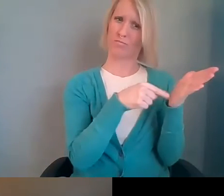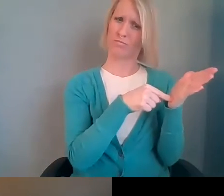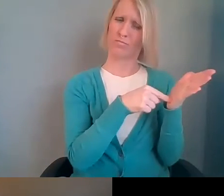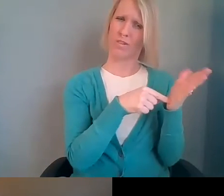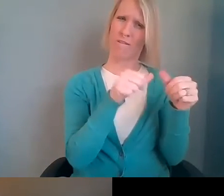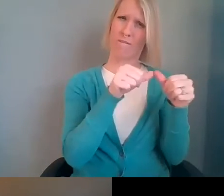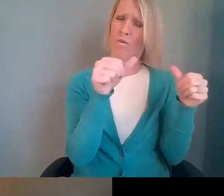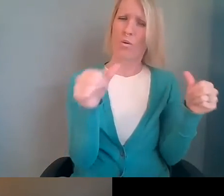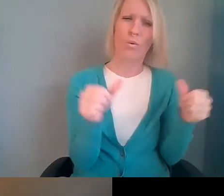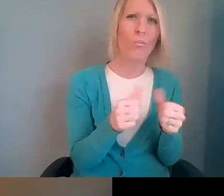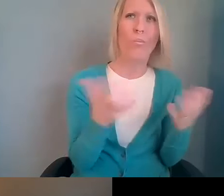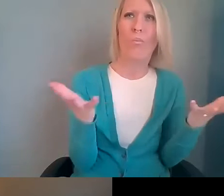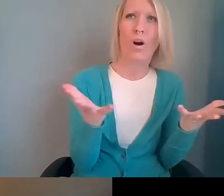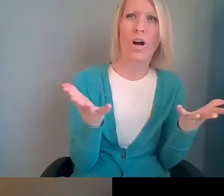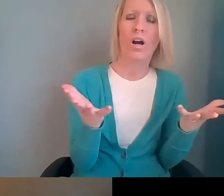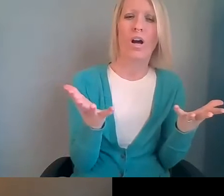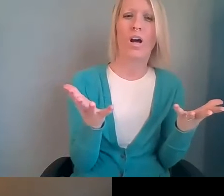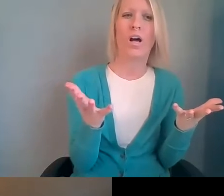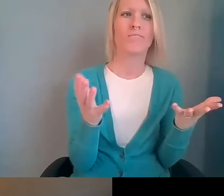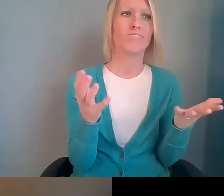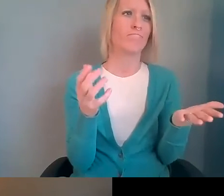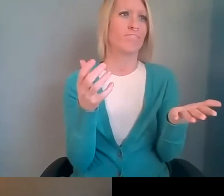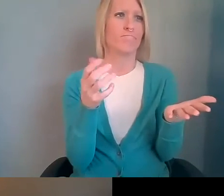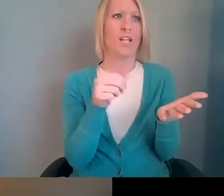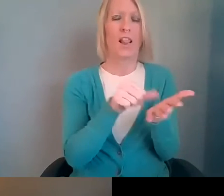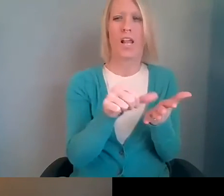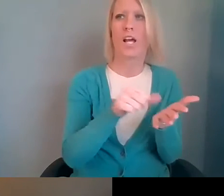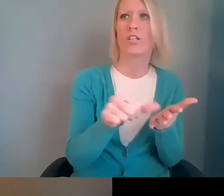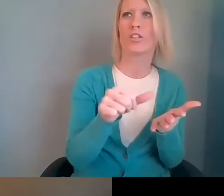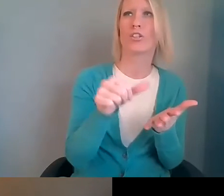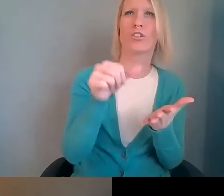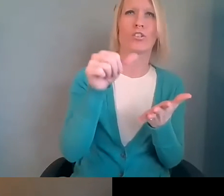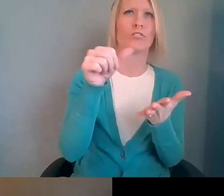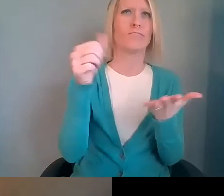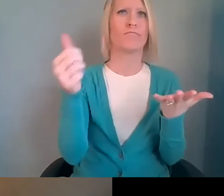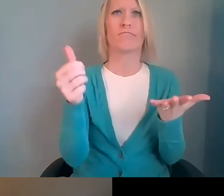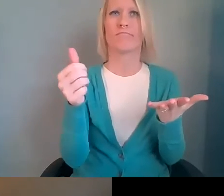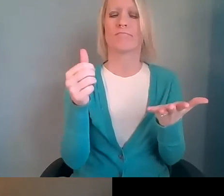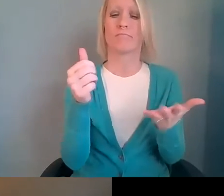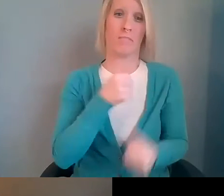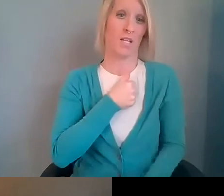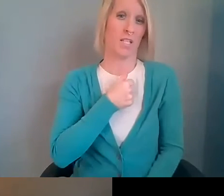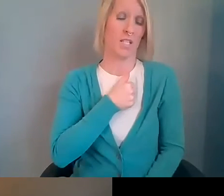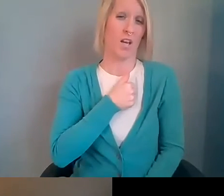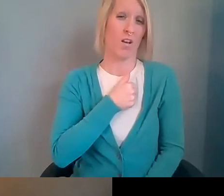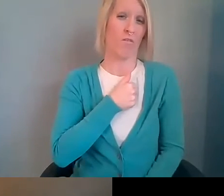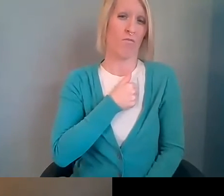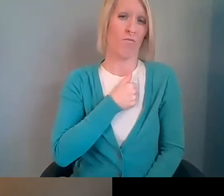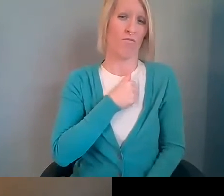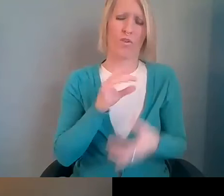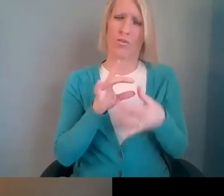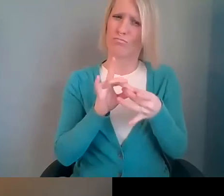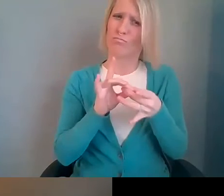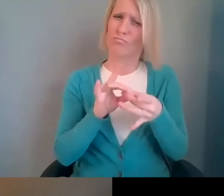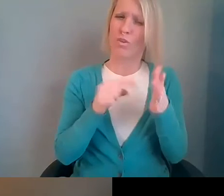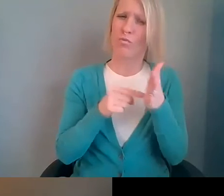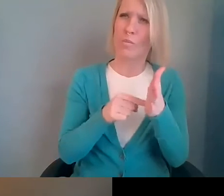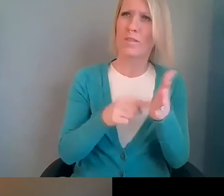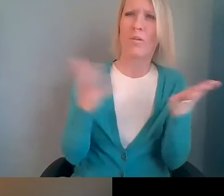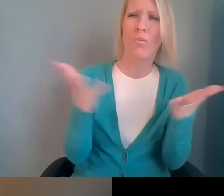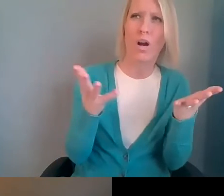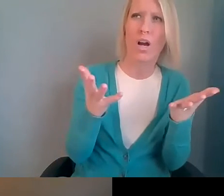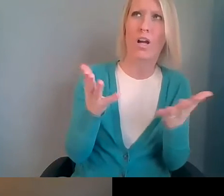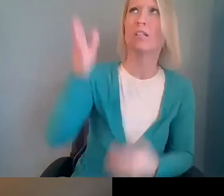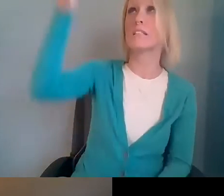to my conception of God, and it's also a prayer